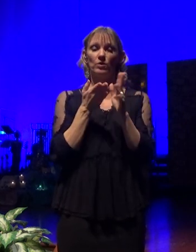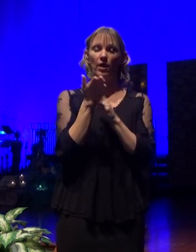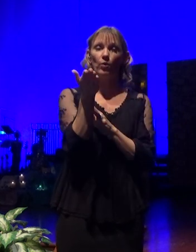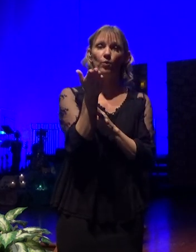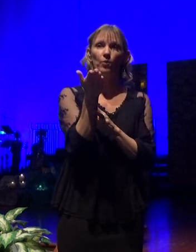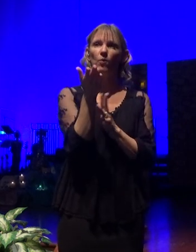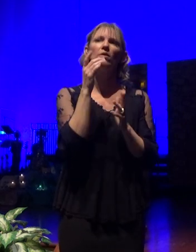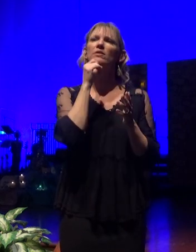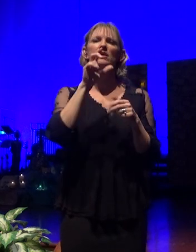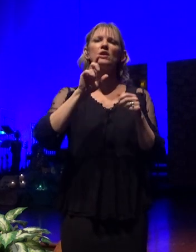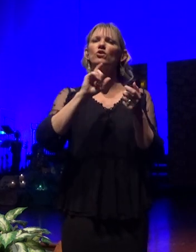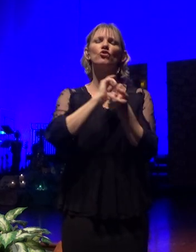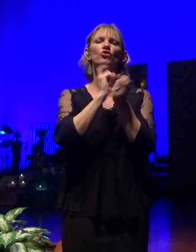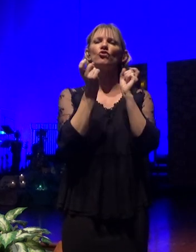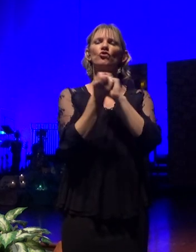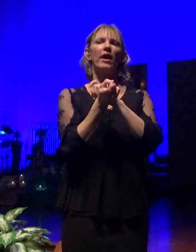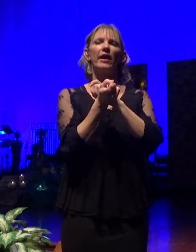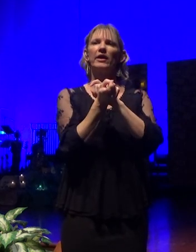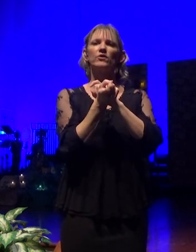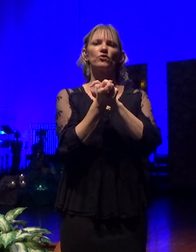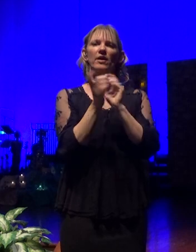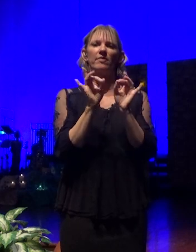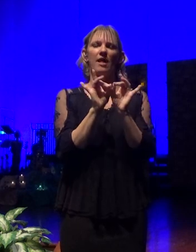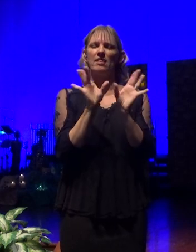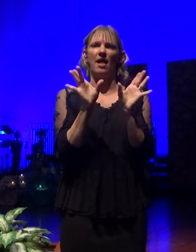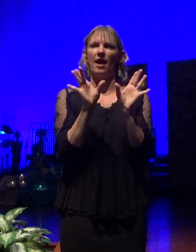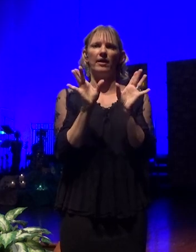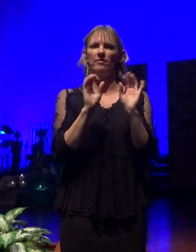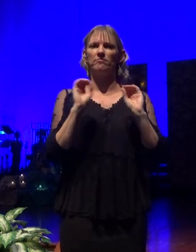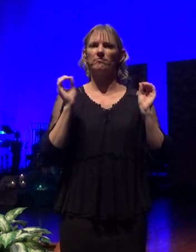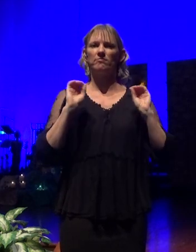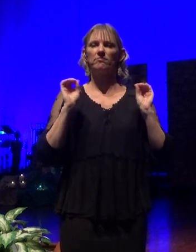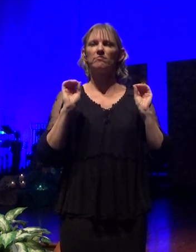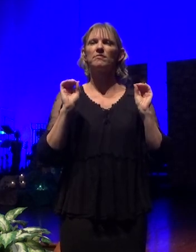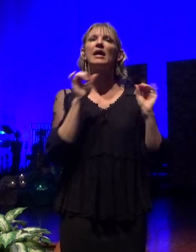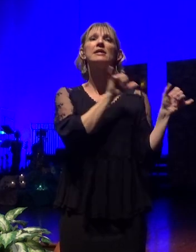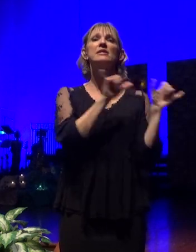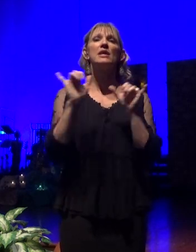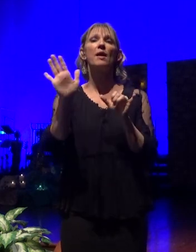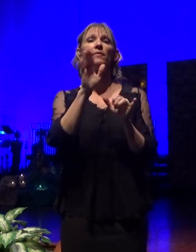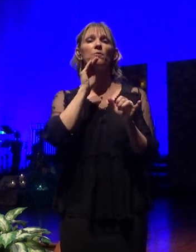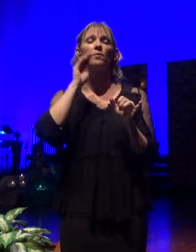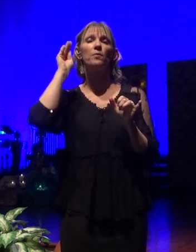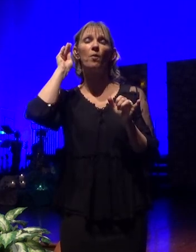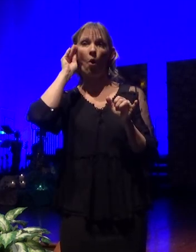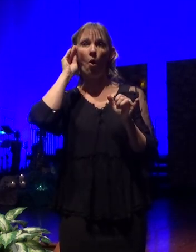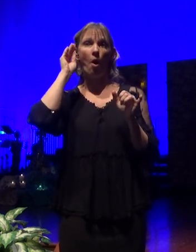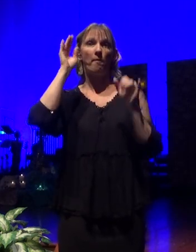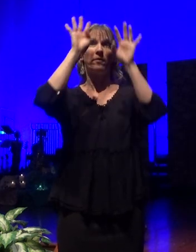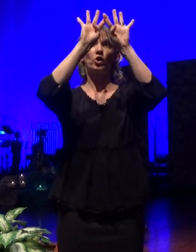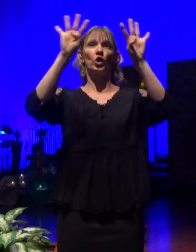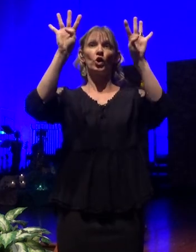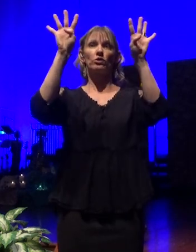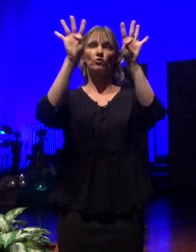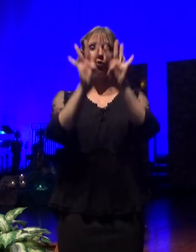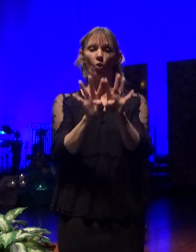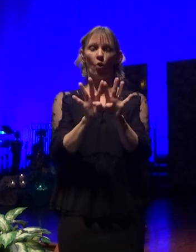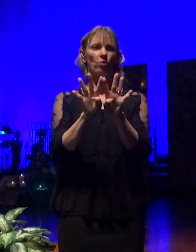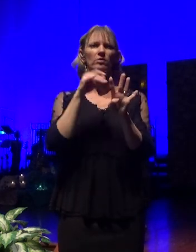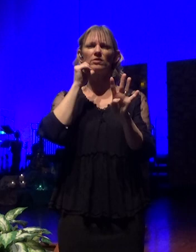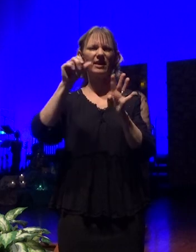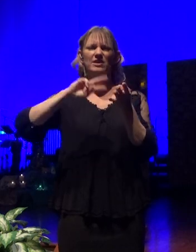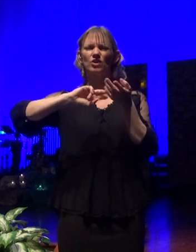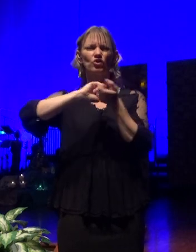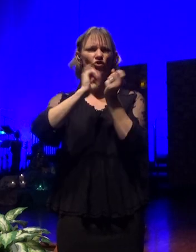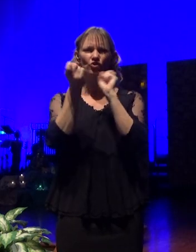of the light at all. Just like closing the shades at your house doesn't change the nature of the sun at all. But being